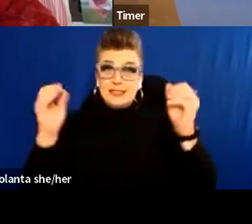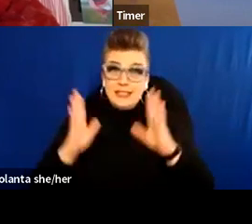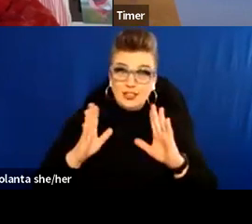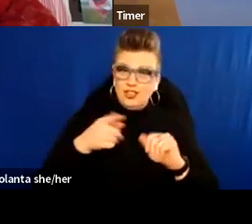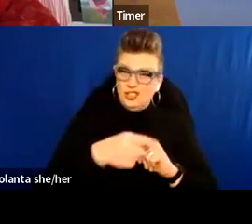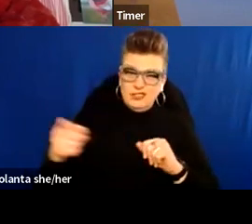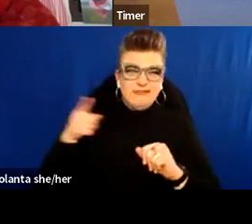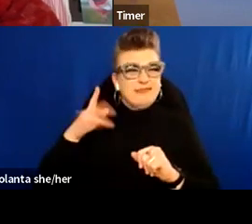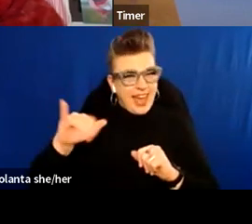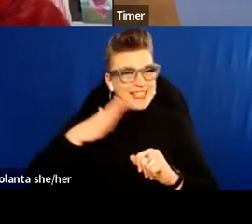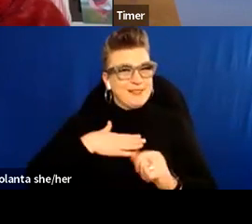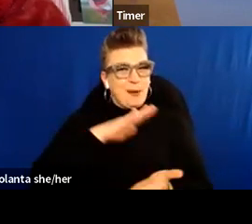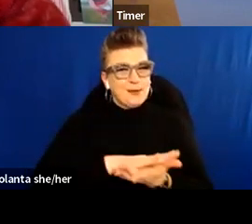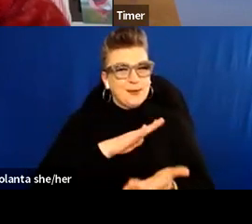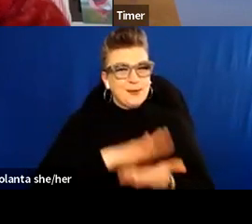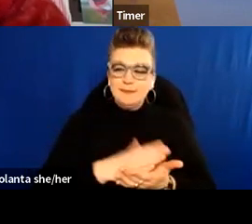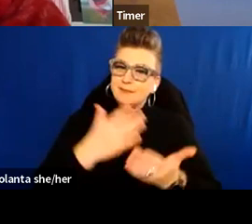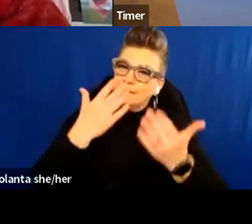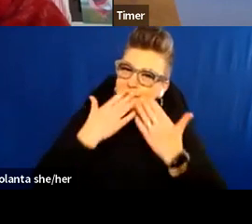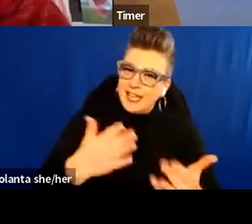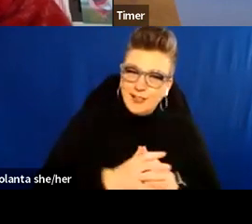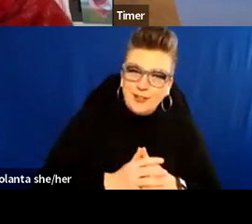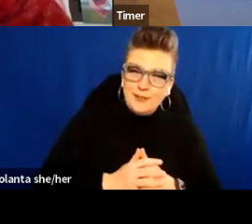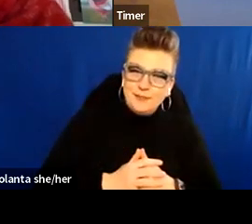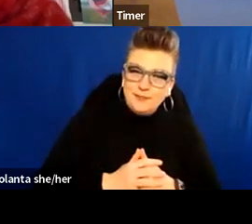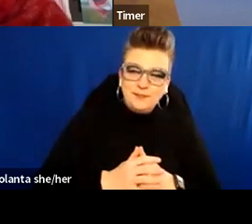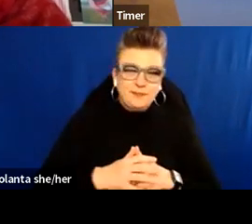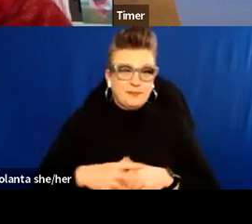thank you thank you